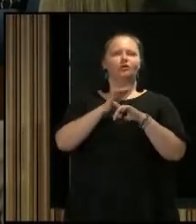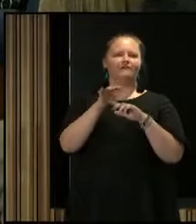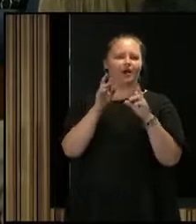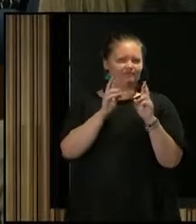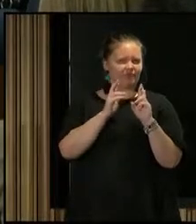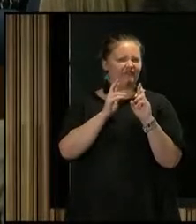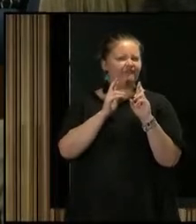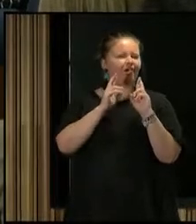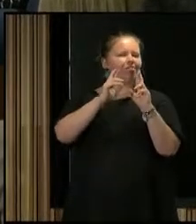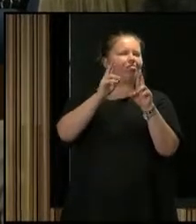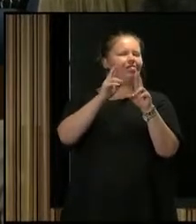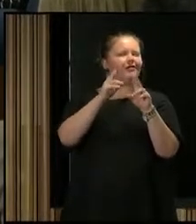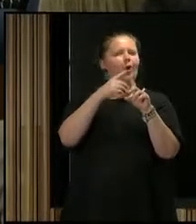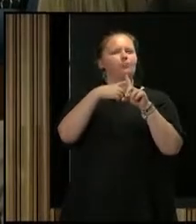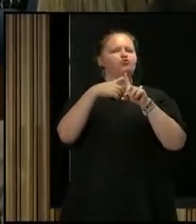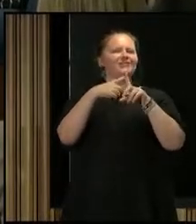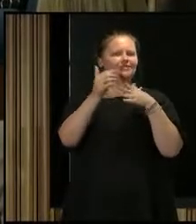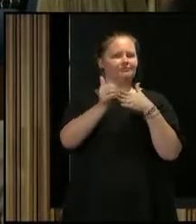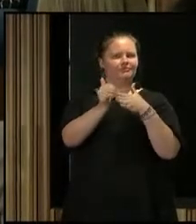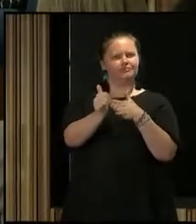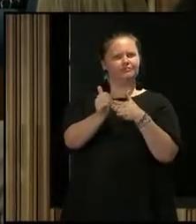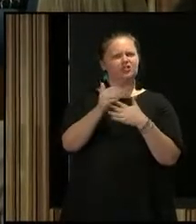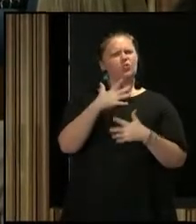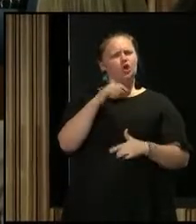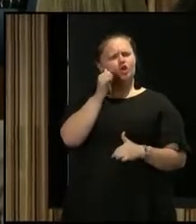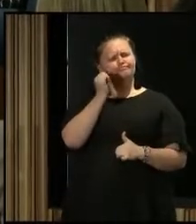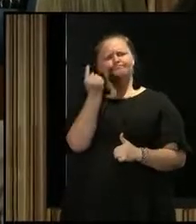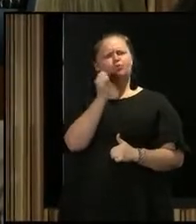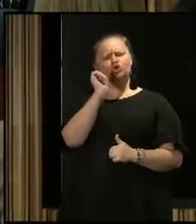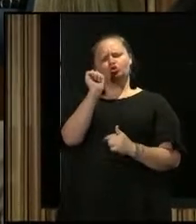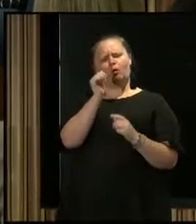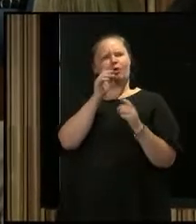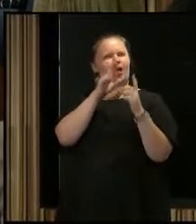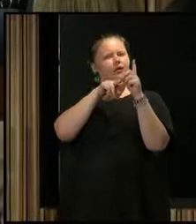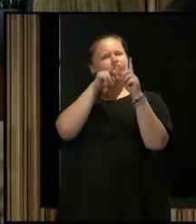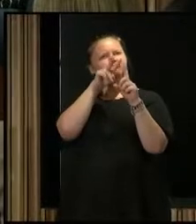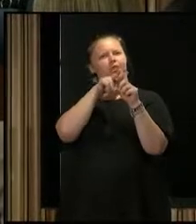and there's one about who are your role models for hopeful, optimistic leadership?